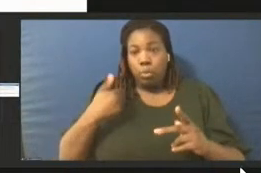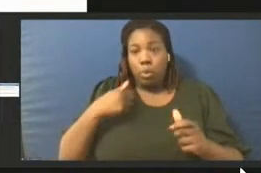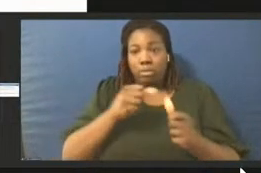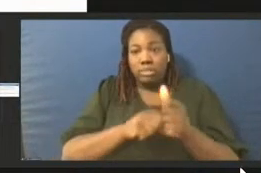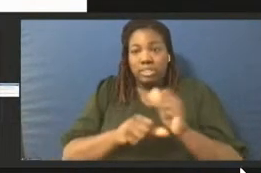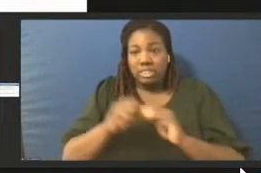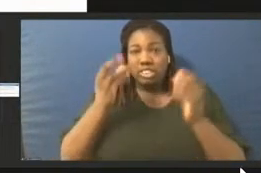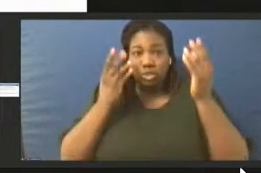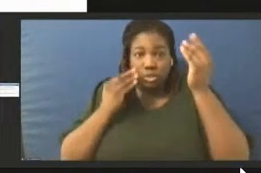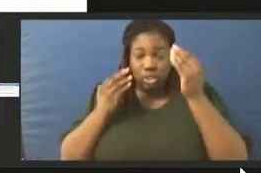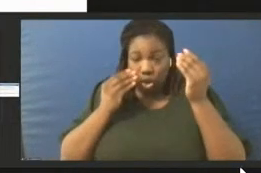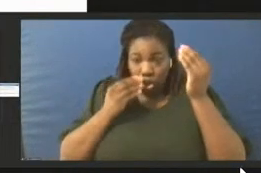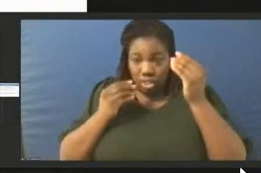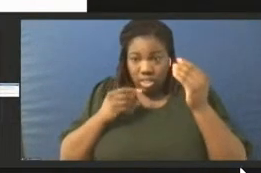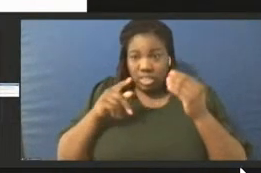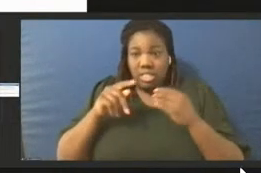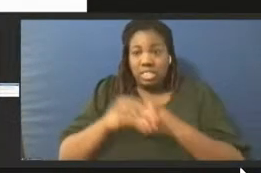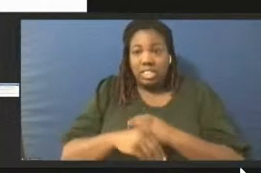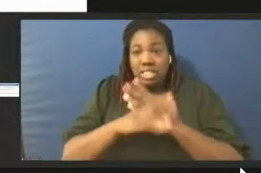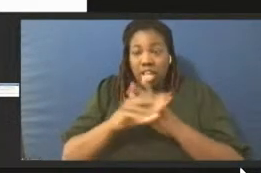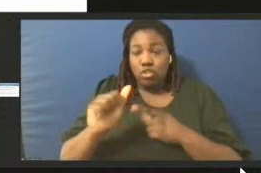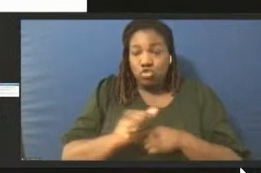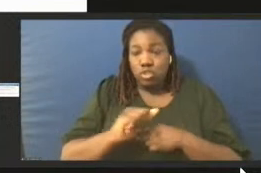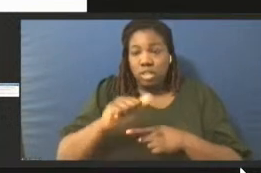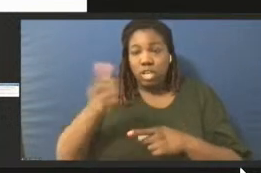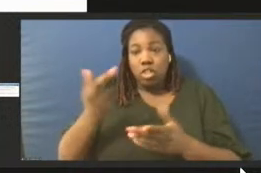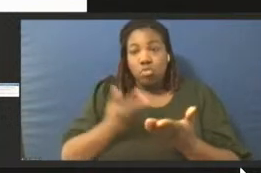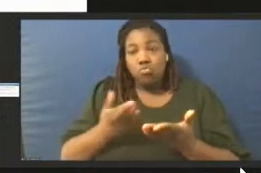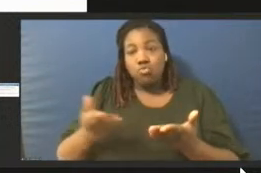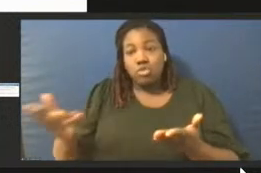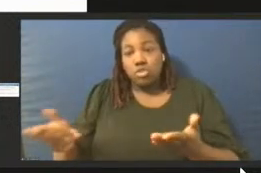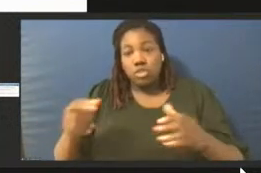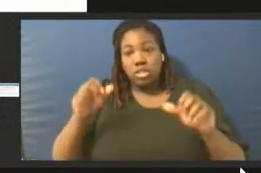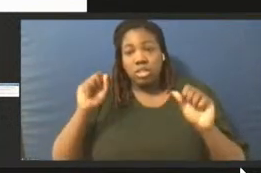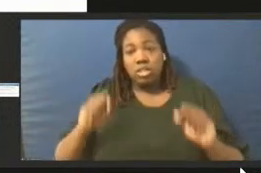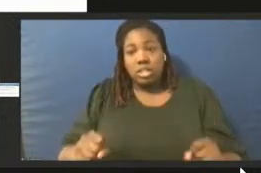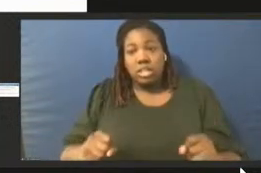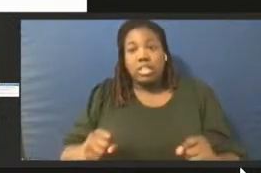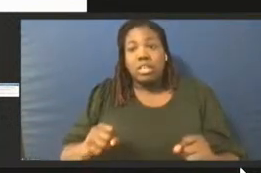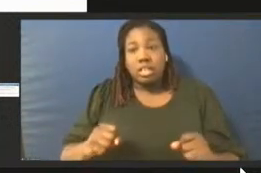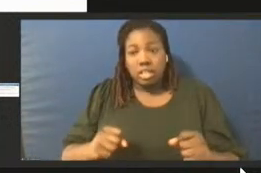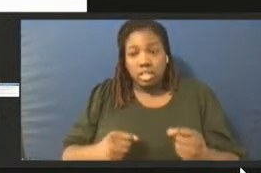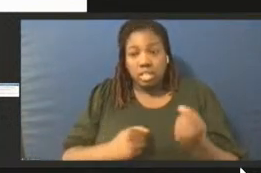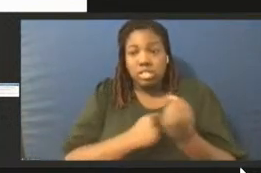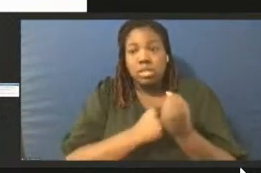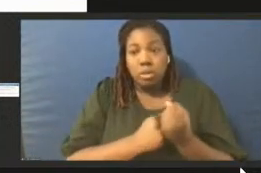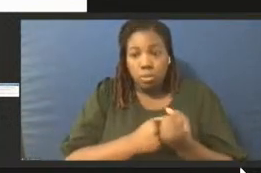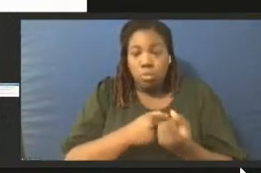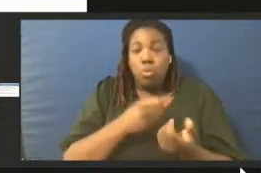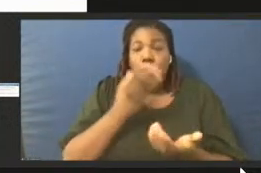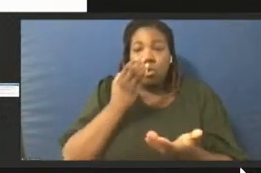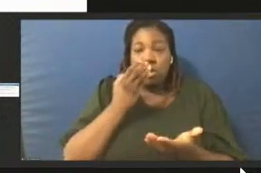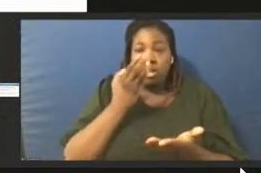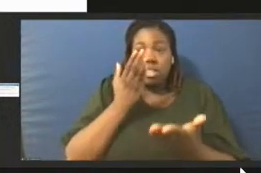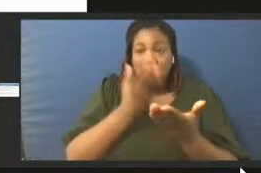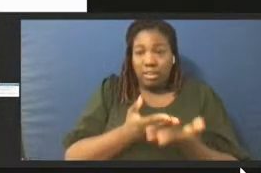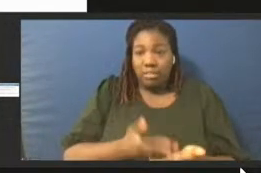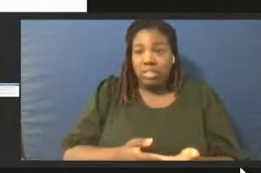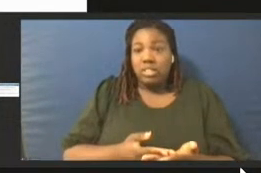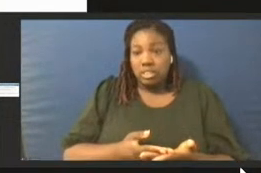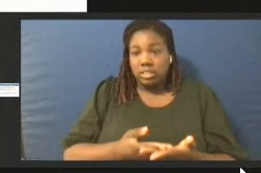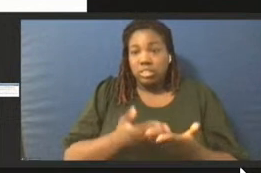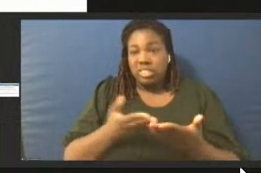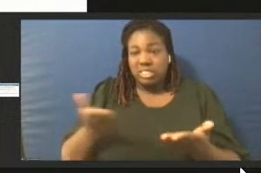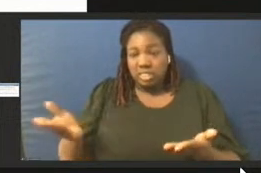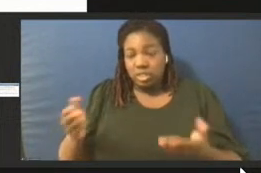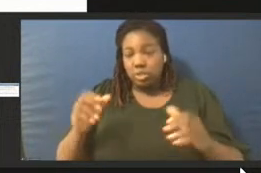use telehealth, training, and other resources that can promote the evidence-based tools that we have already to be able